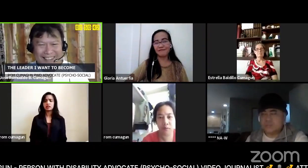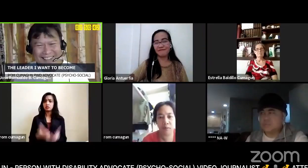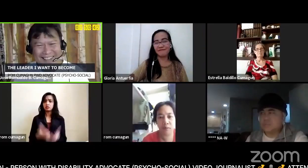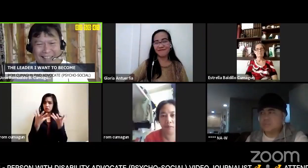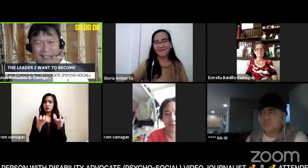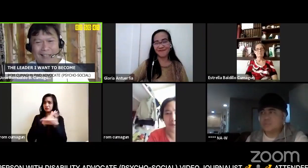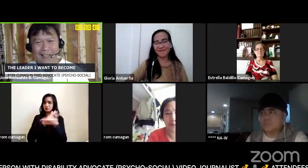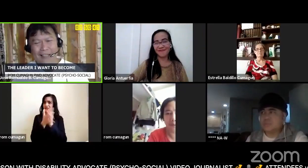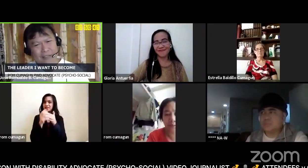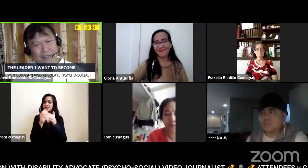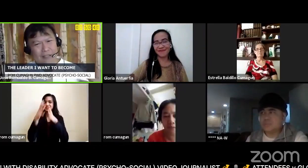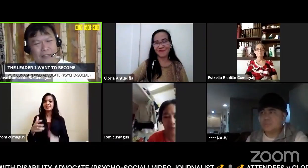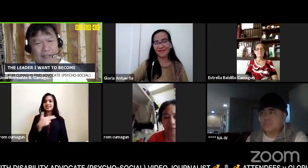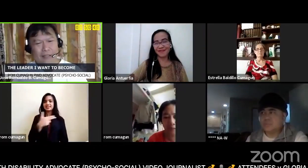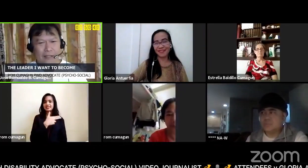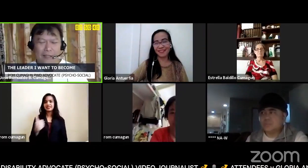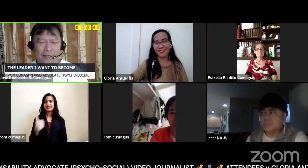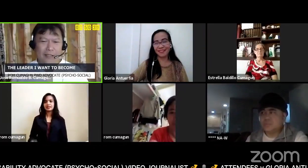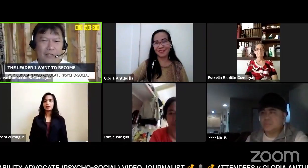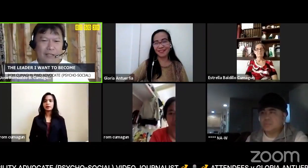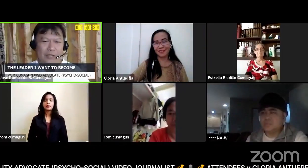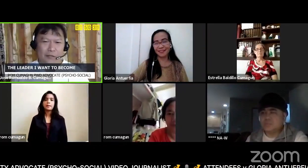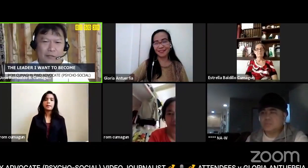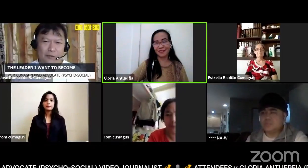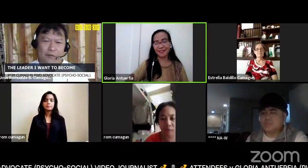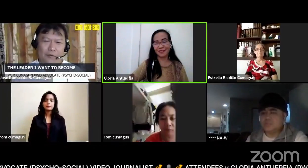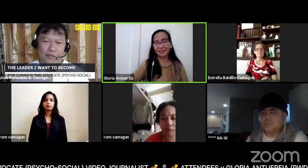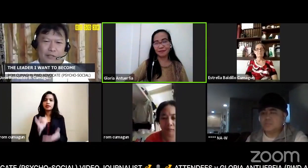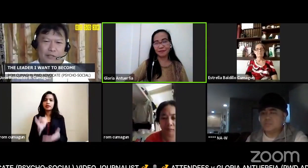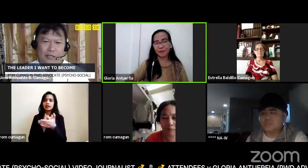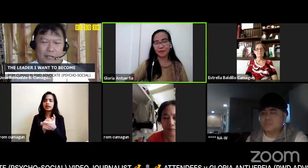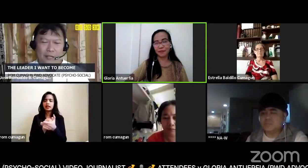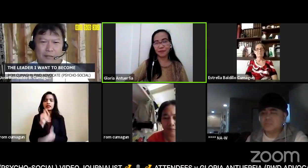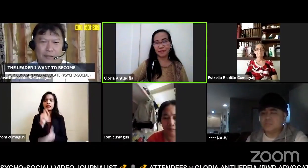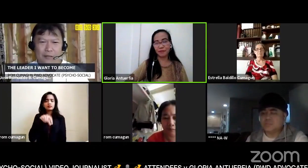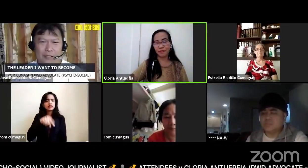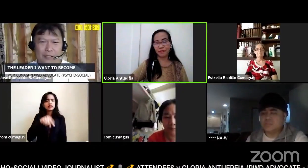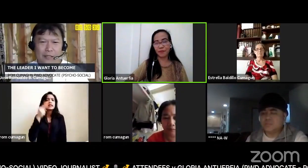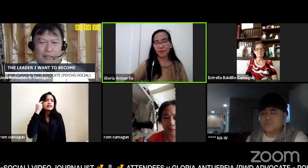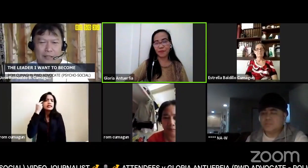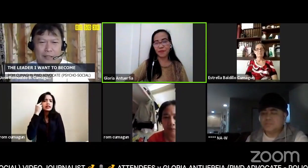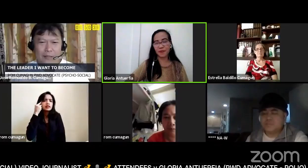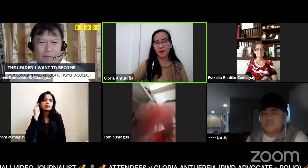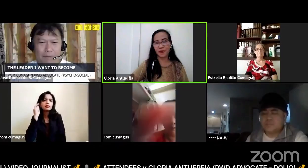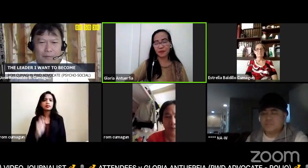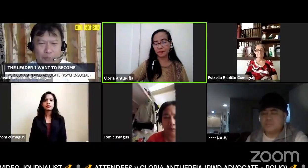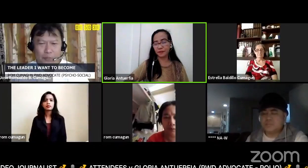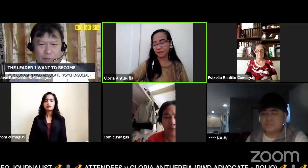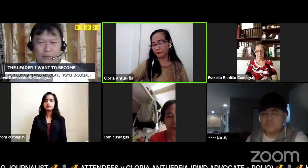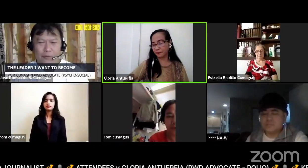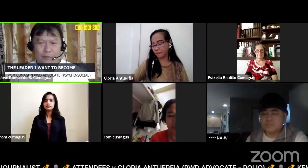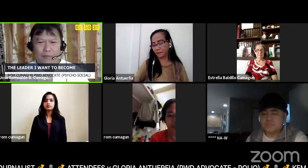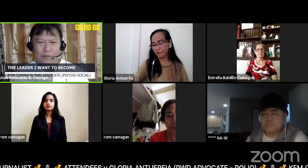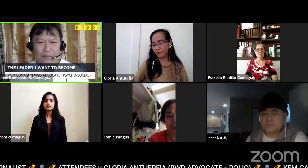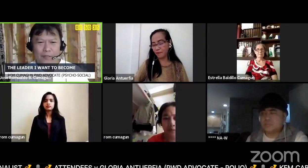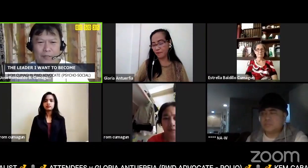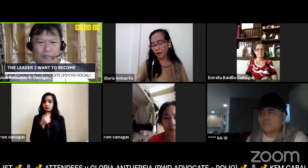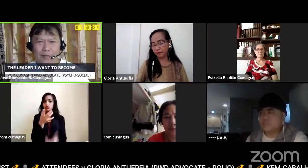leader? Okay, that's something you have to first think about. Do